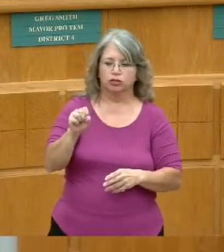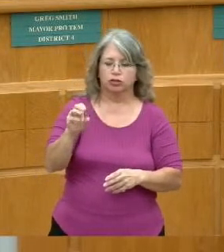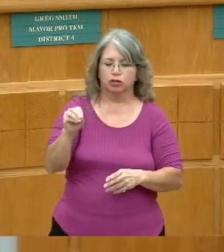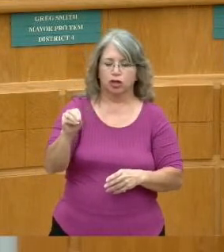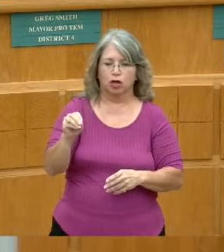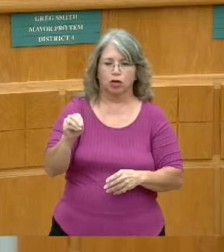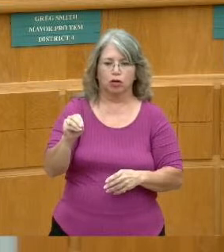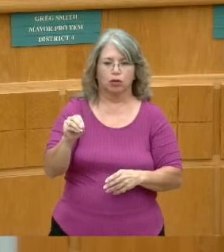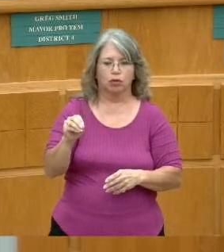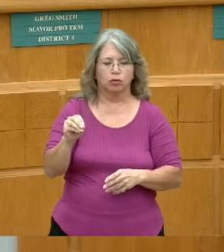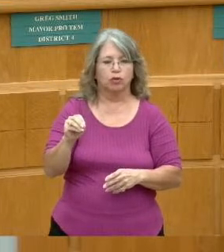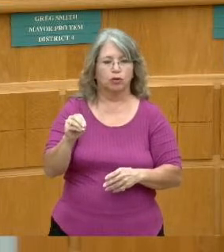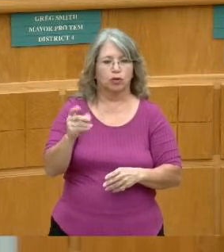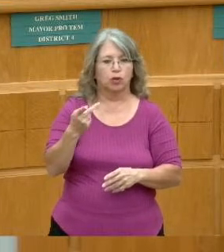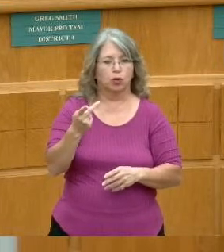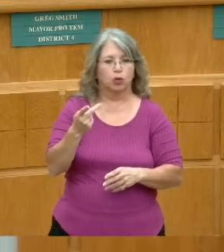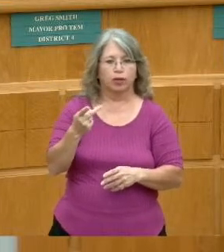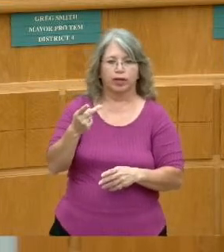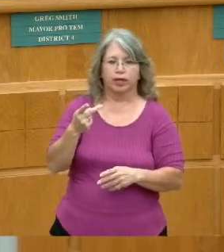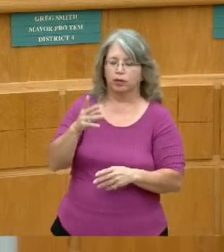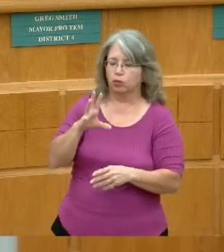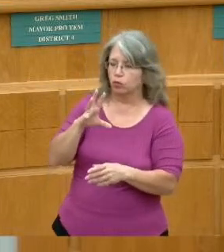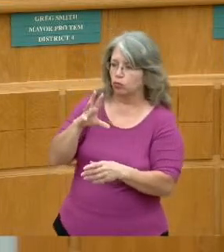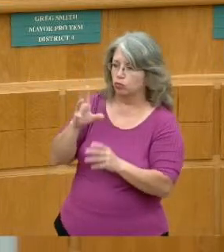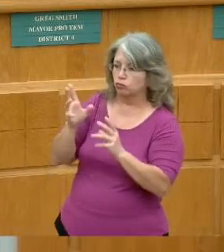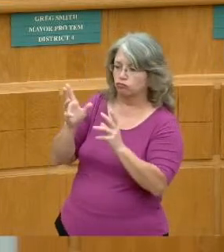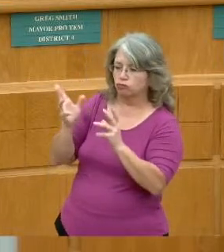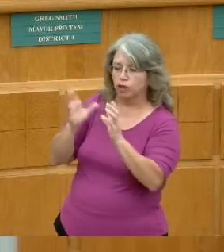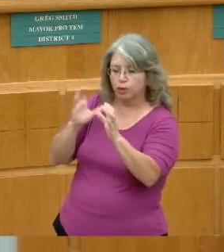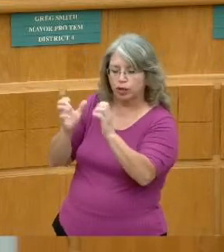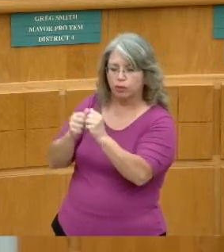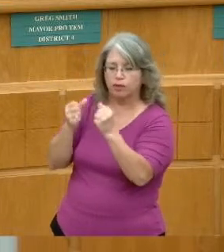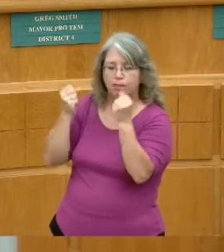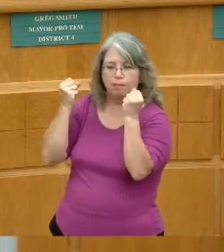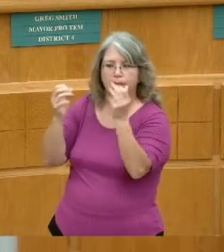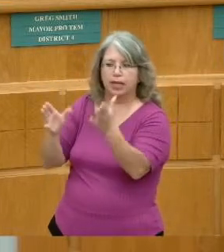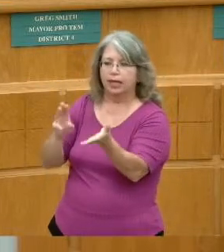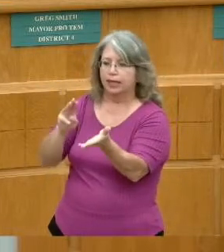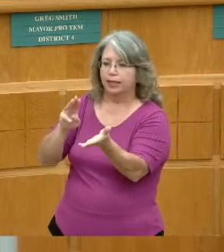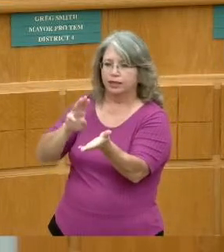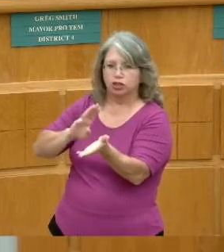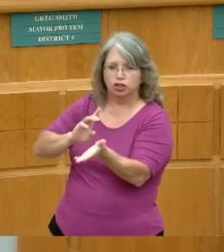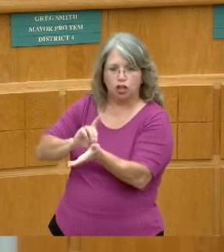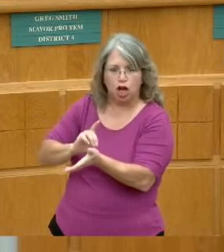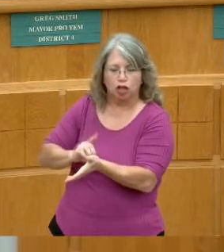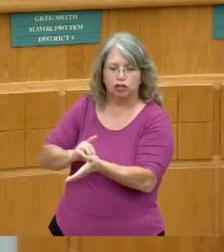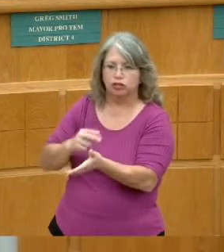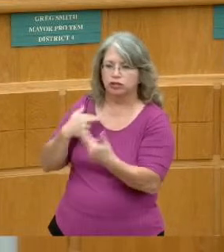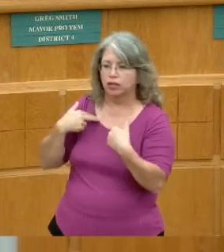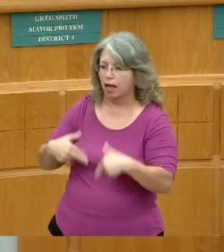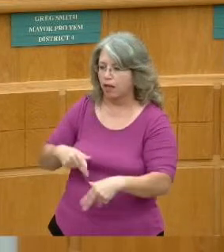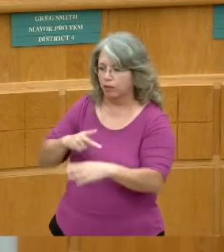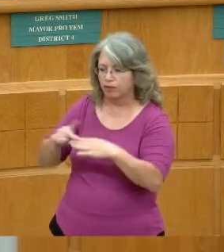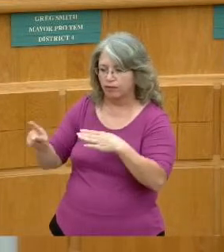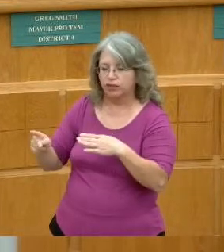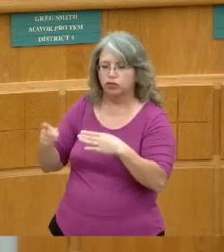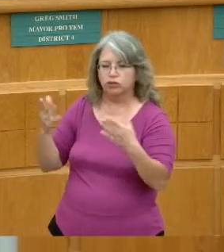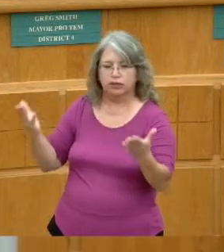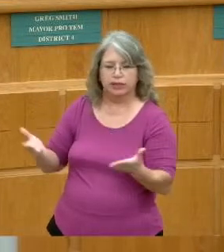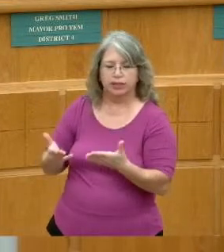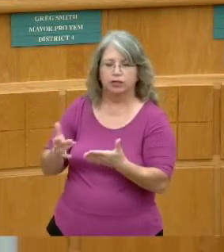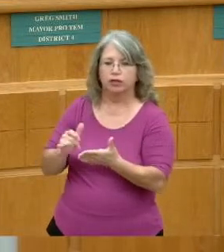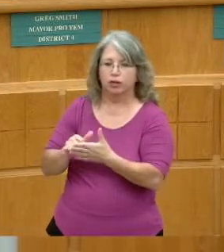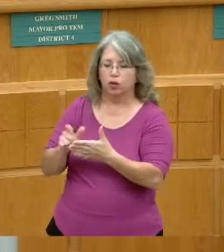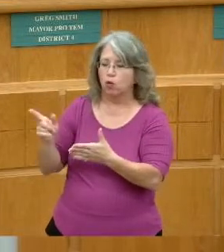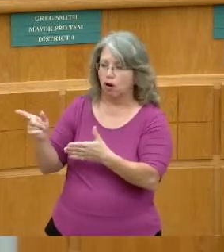between a number of doctors and other healthcare professionals in the Coastal Bend area that are coordinating on how to react